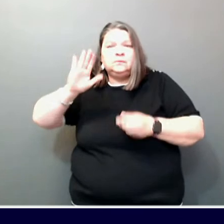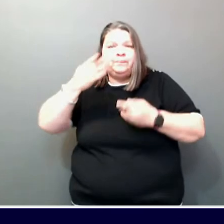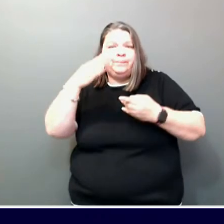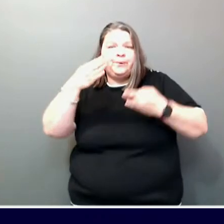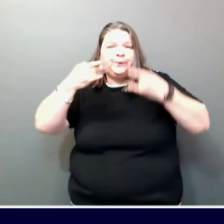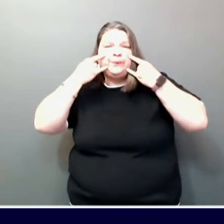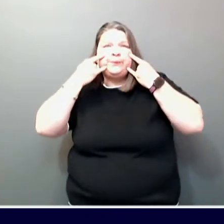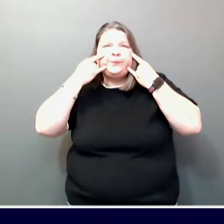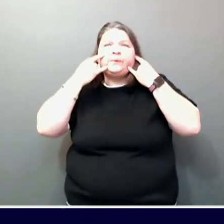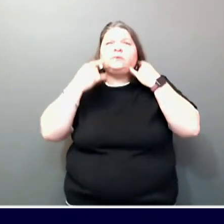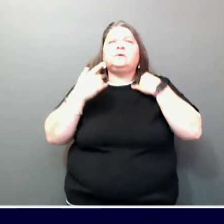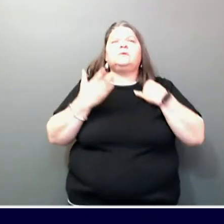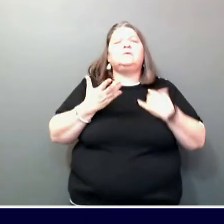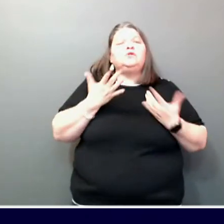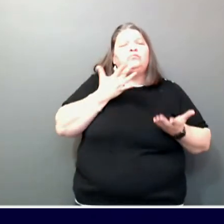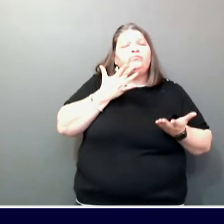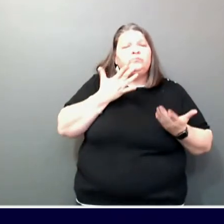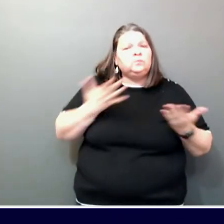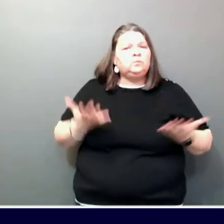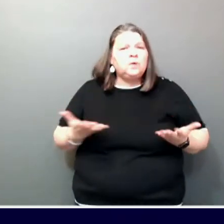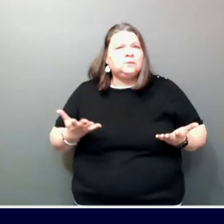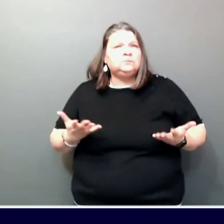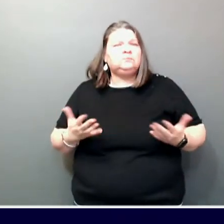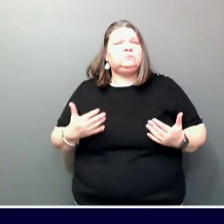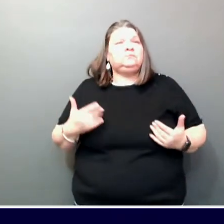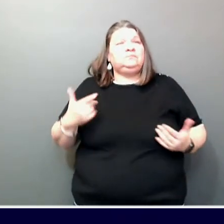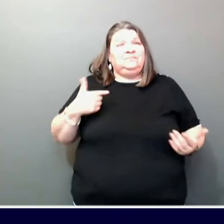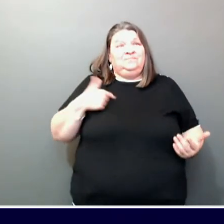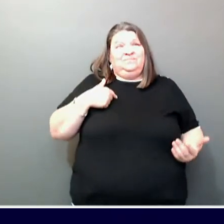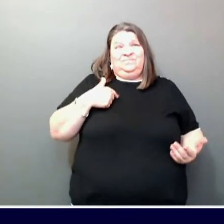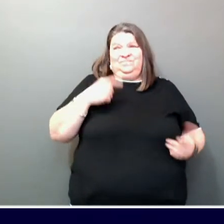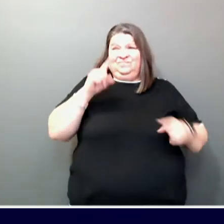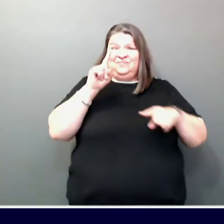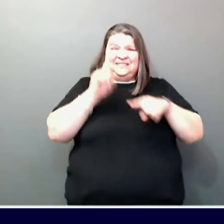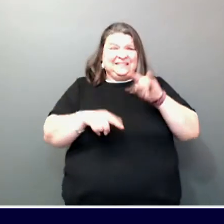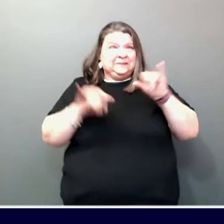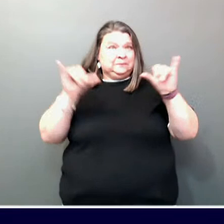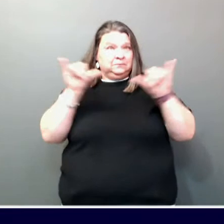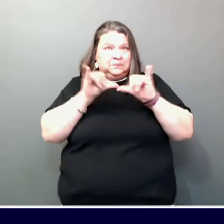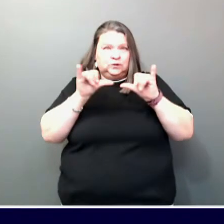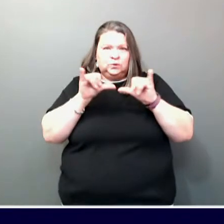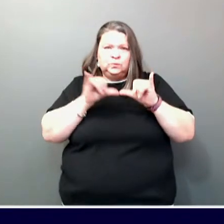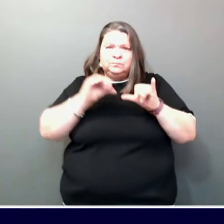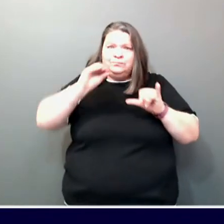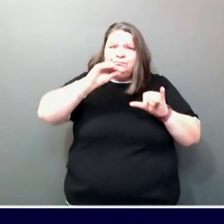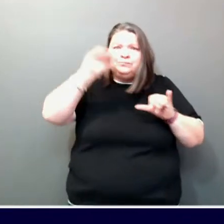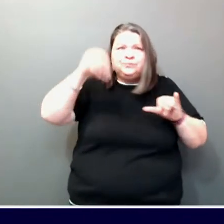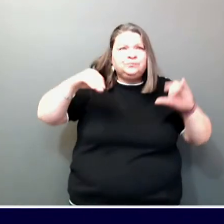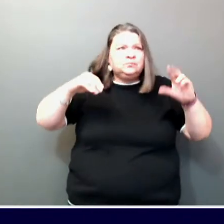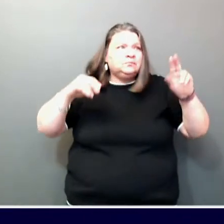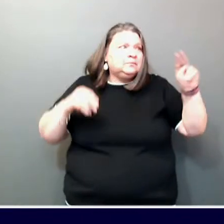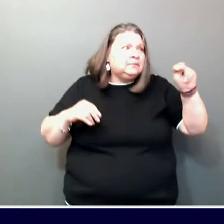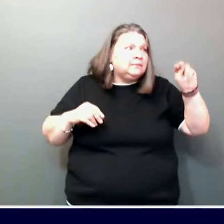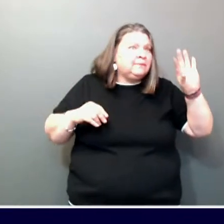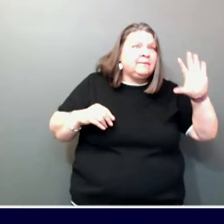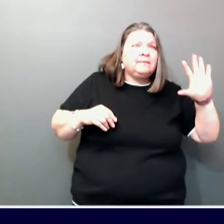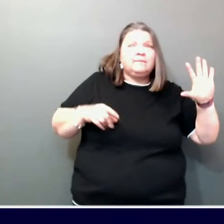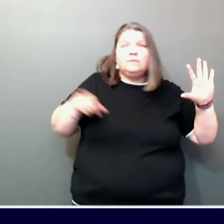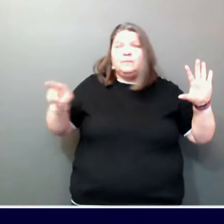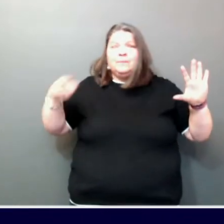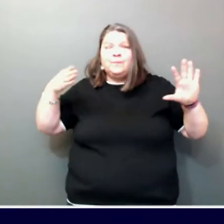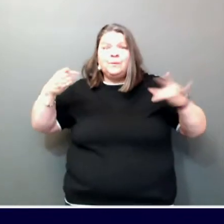know, nor am I able to quantify what percentage of KN95 or N95 respirators that